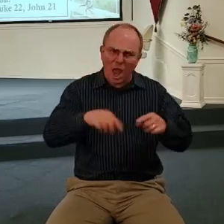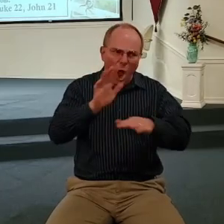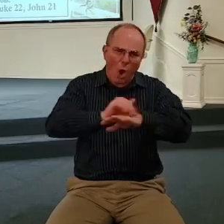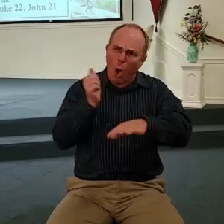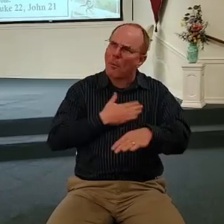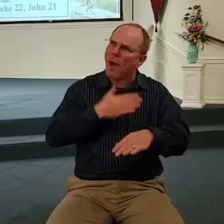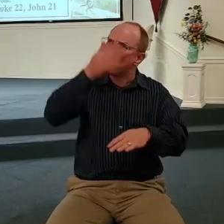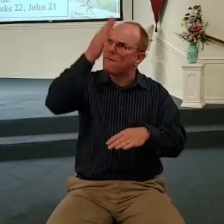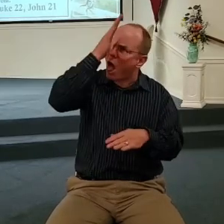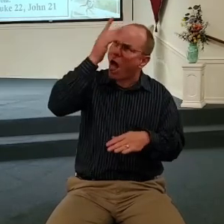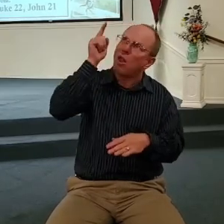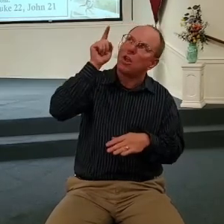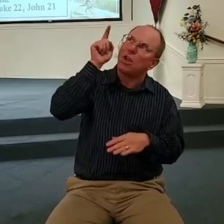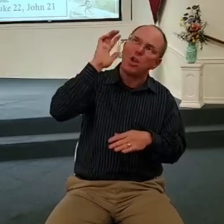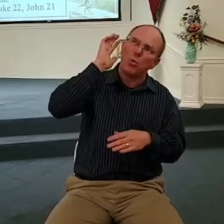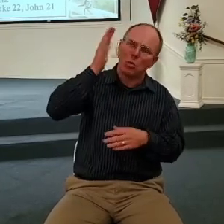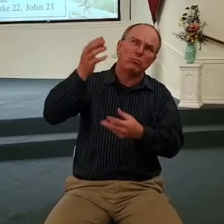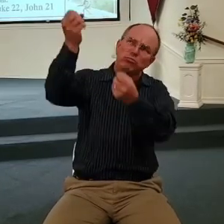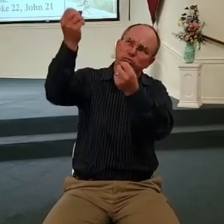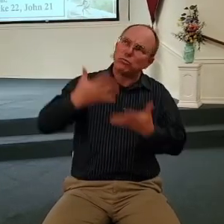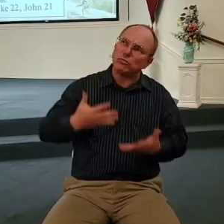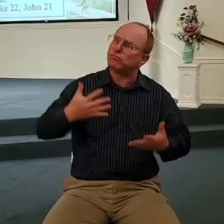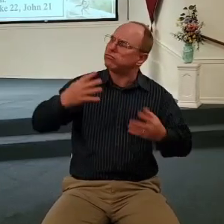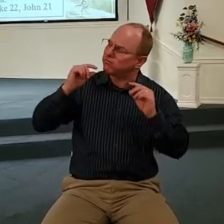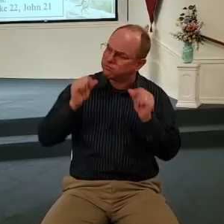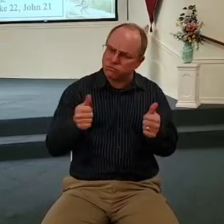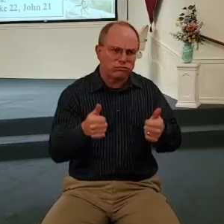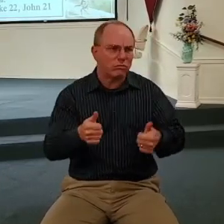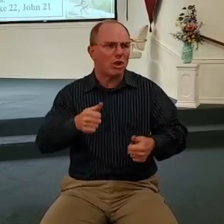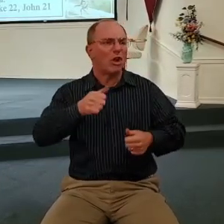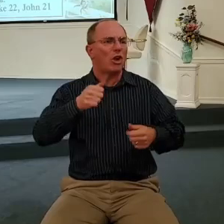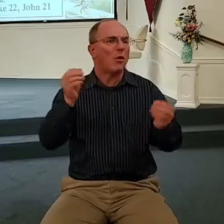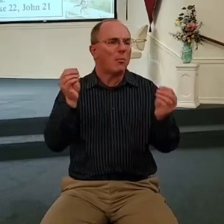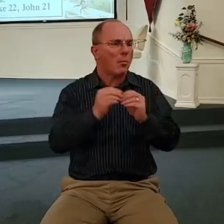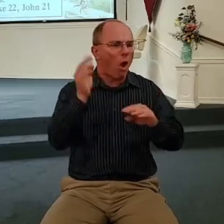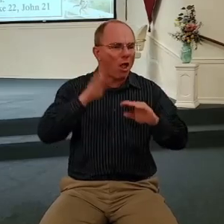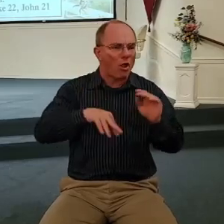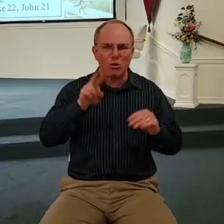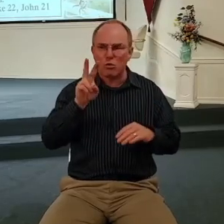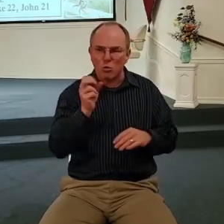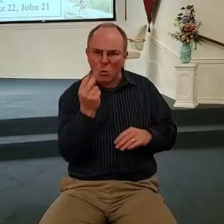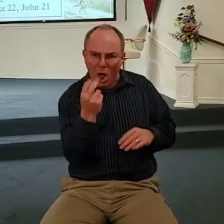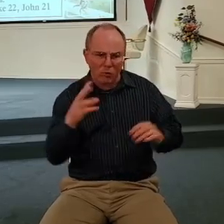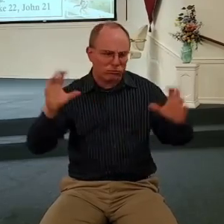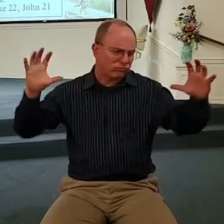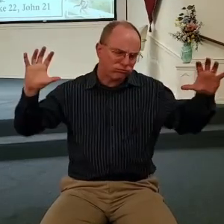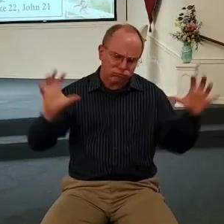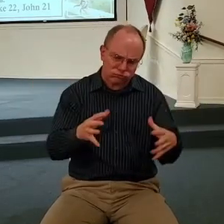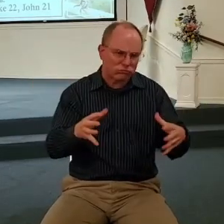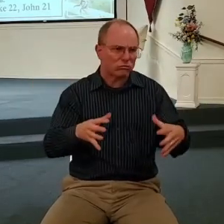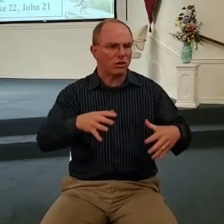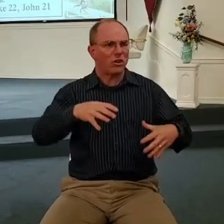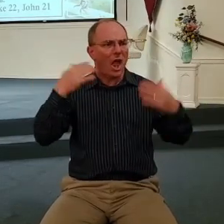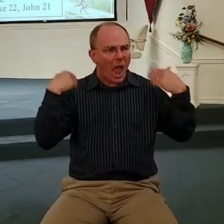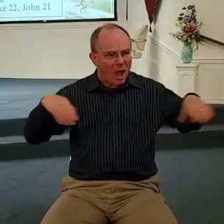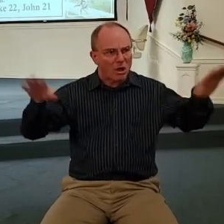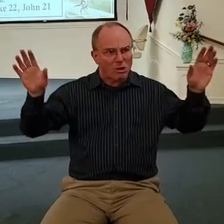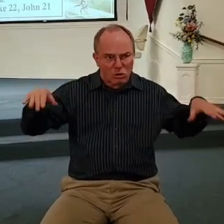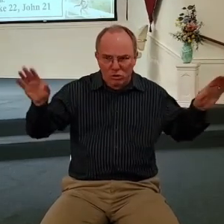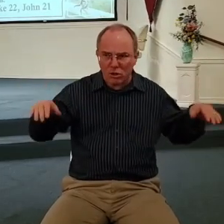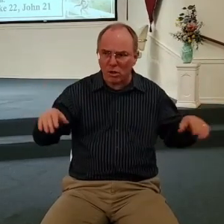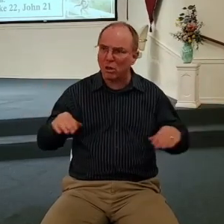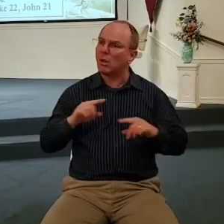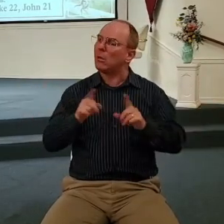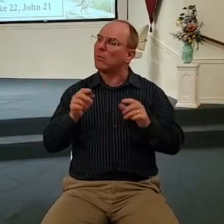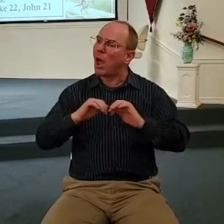at once put at my disposal more than 12 legions of angels? But how then would the scriptures be fulfilled that say